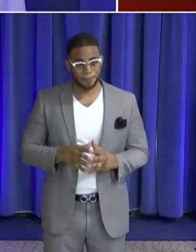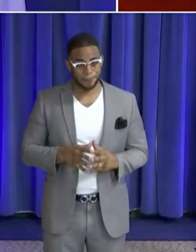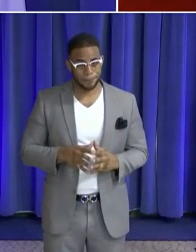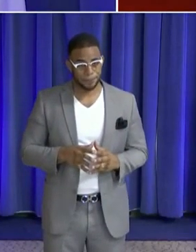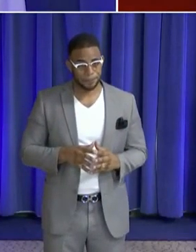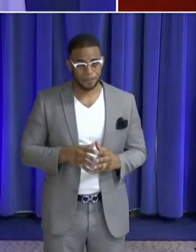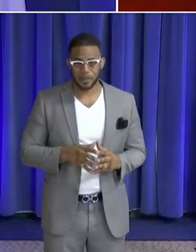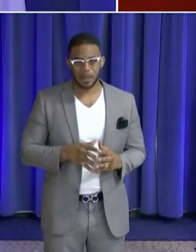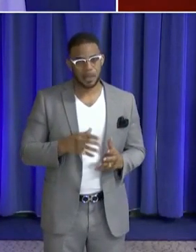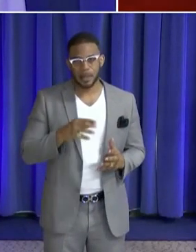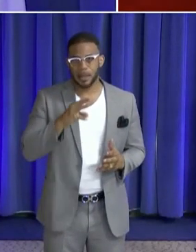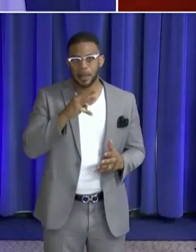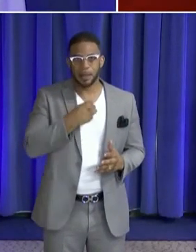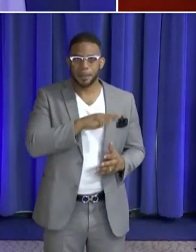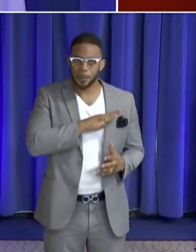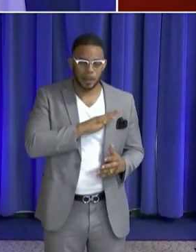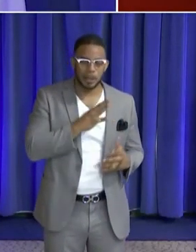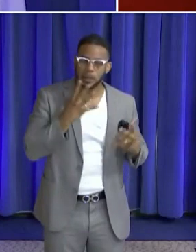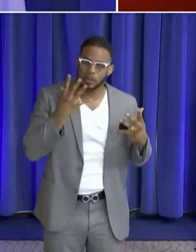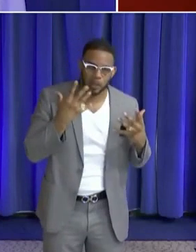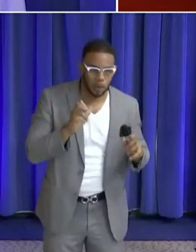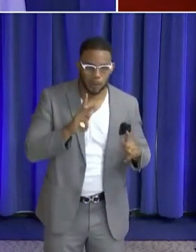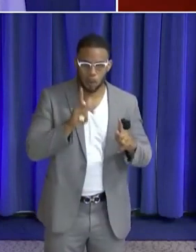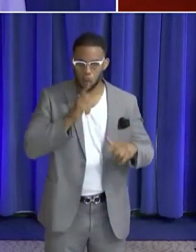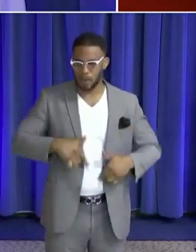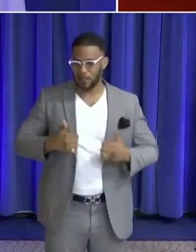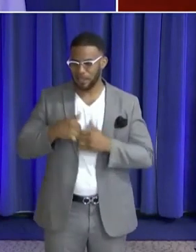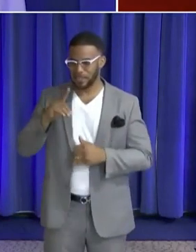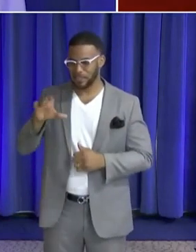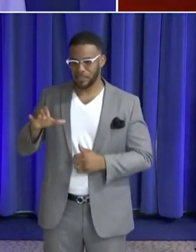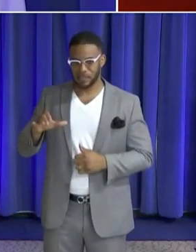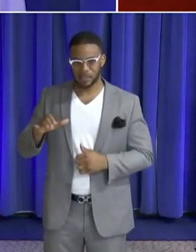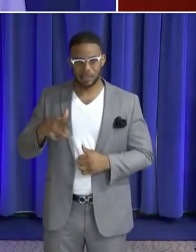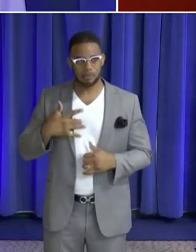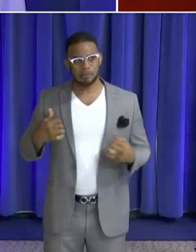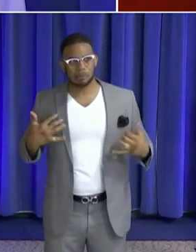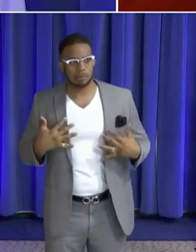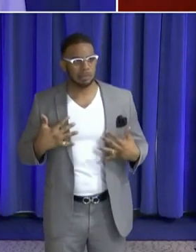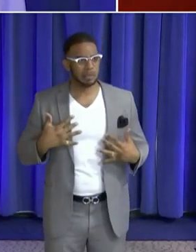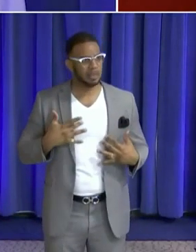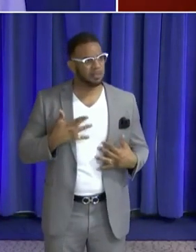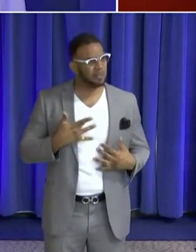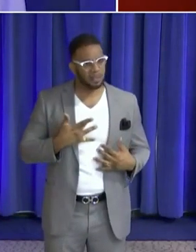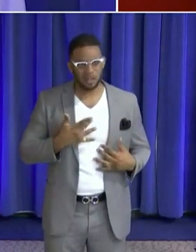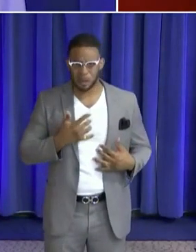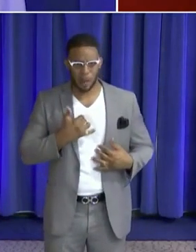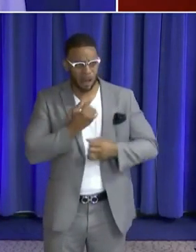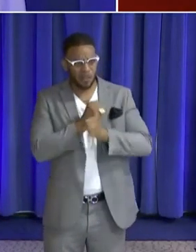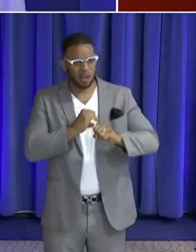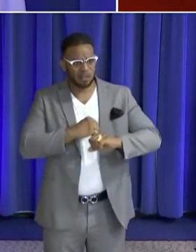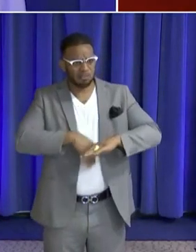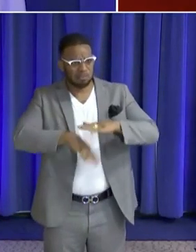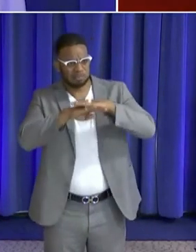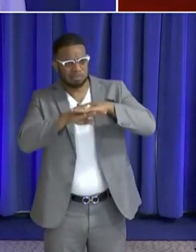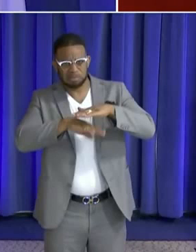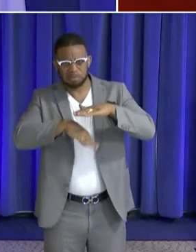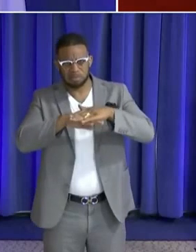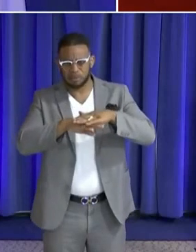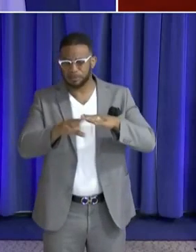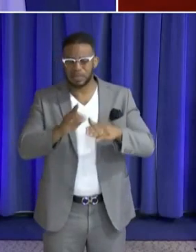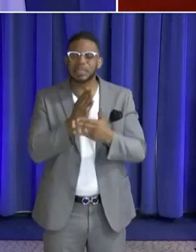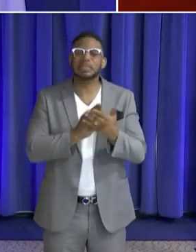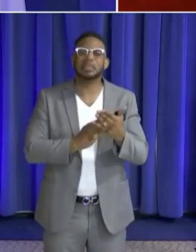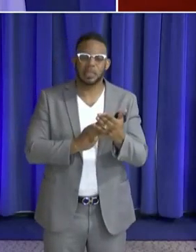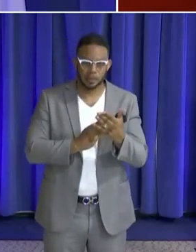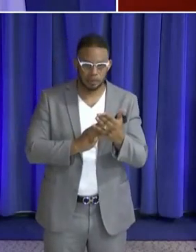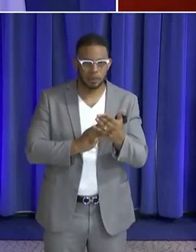she does not want the folks who live in the District of Columbia to have their freedom restricted. But some of the